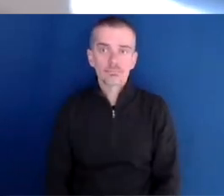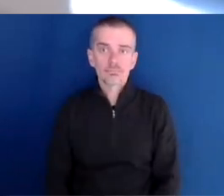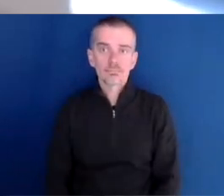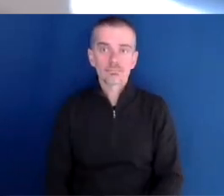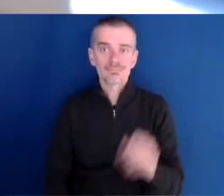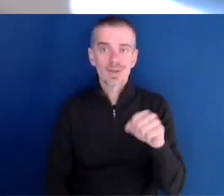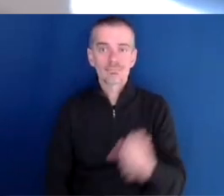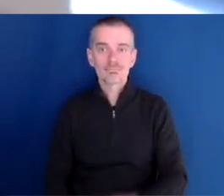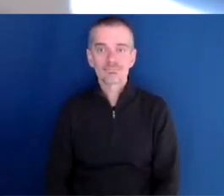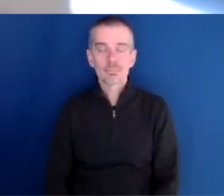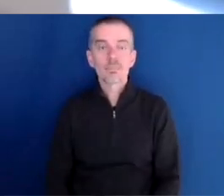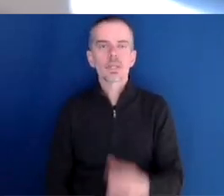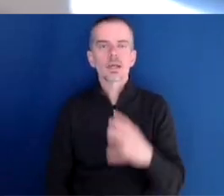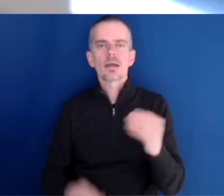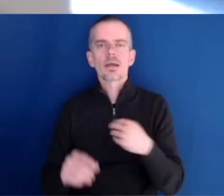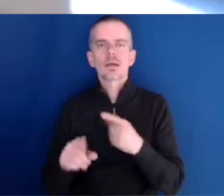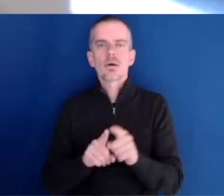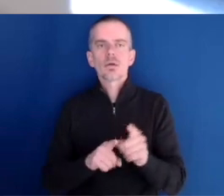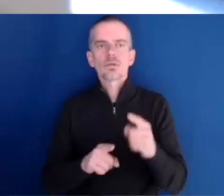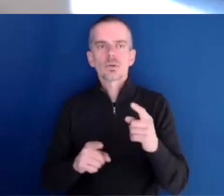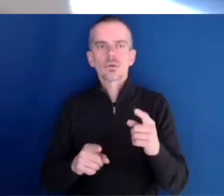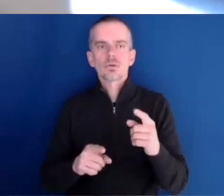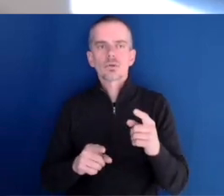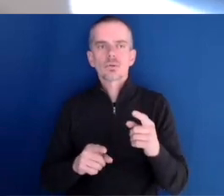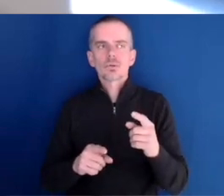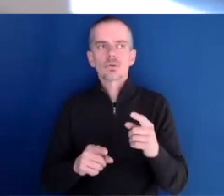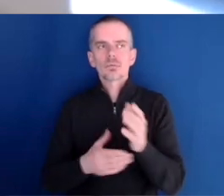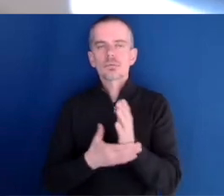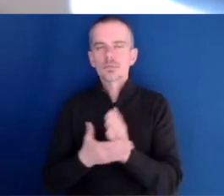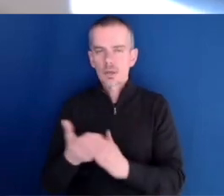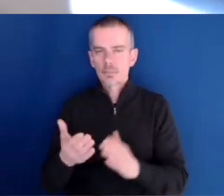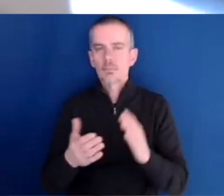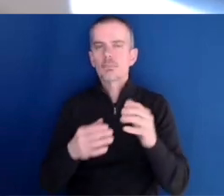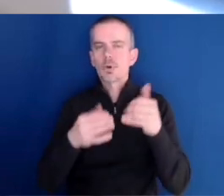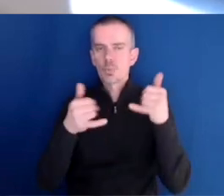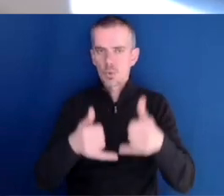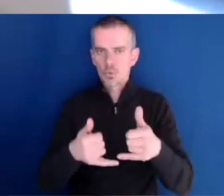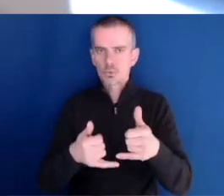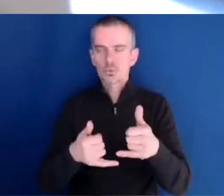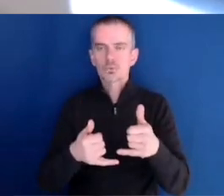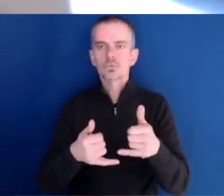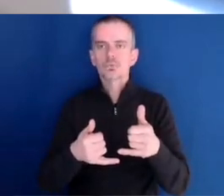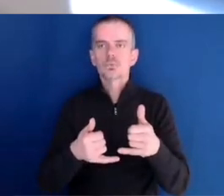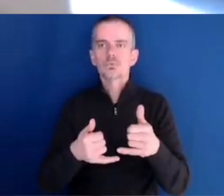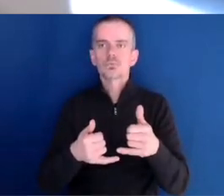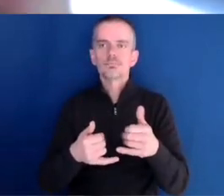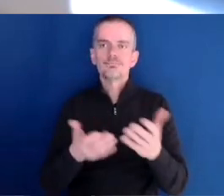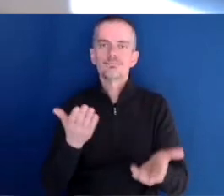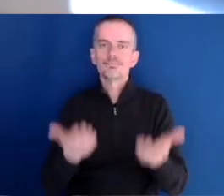Yeah. And I also, some awards, there may be